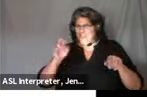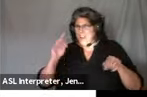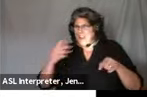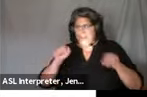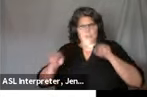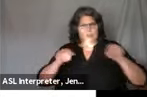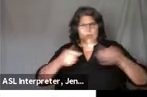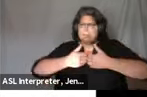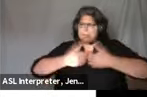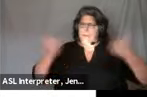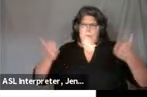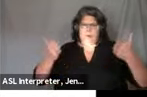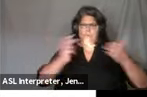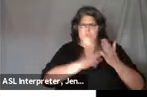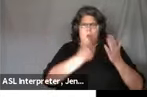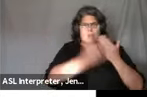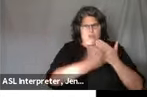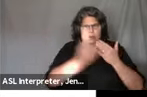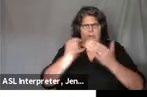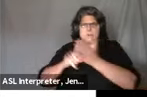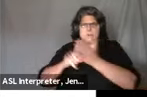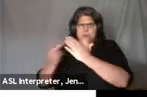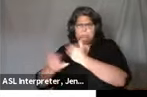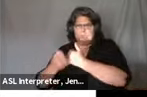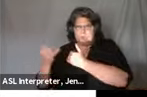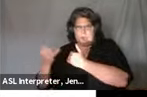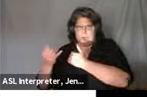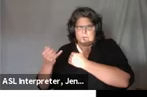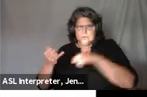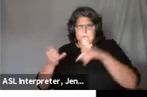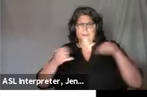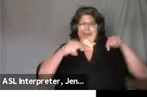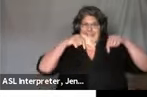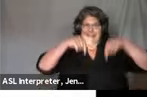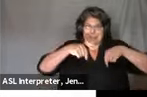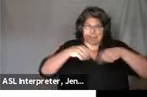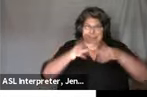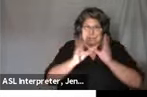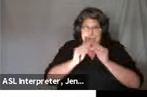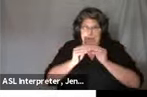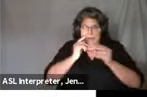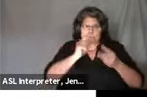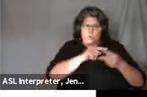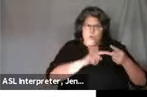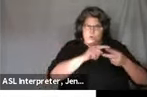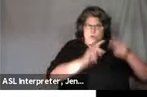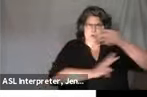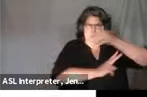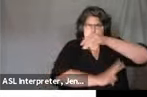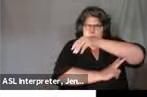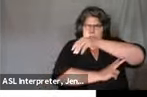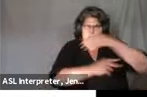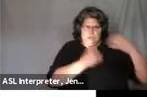project. This meeting is for this project, the overcrossing.